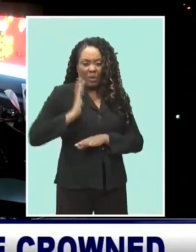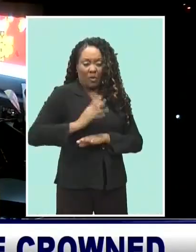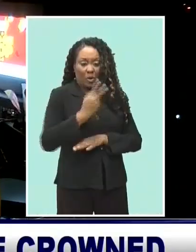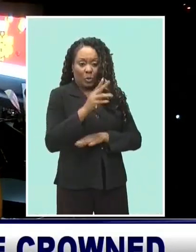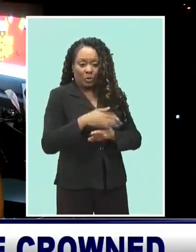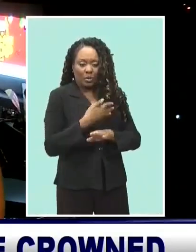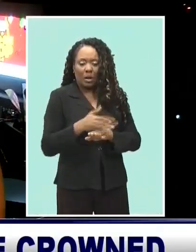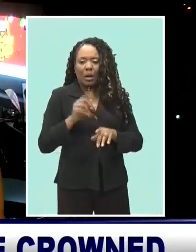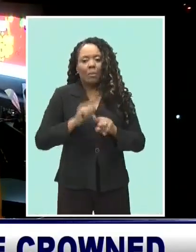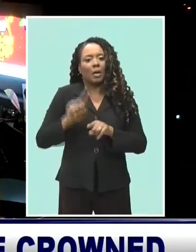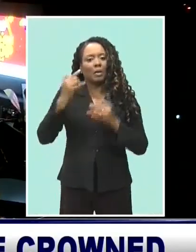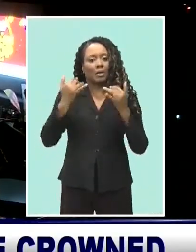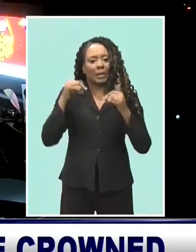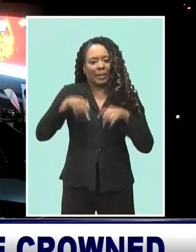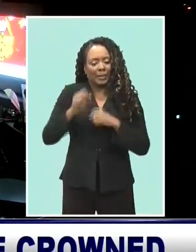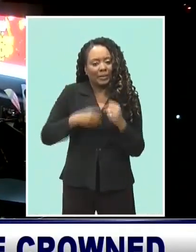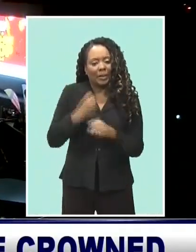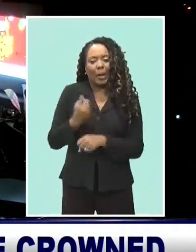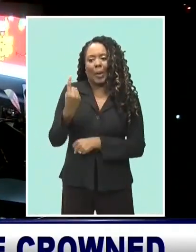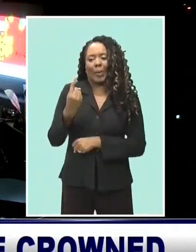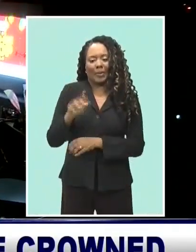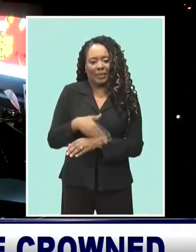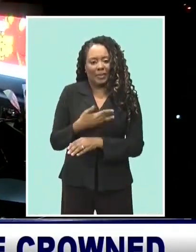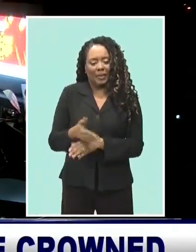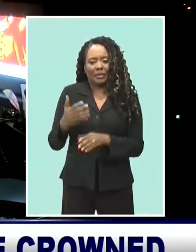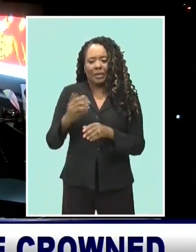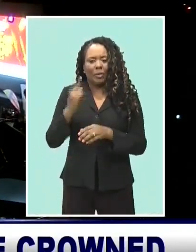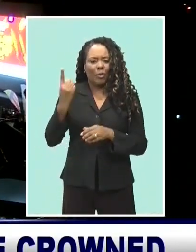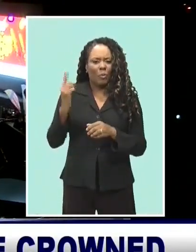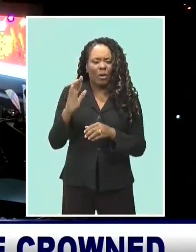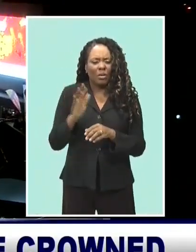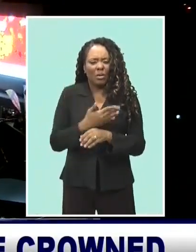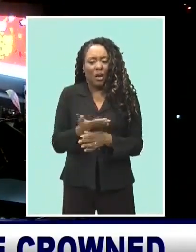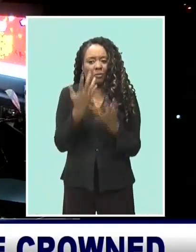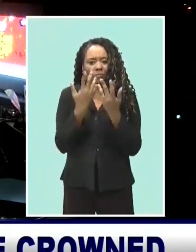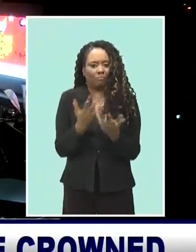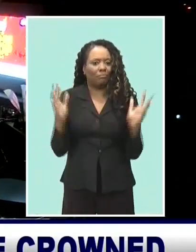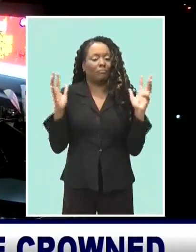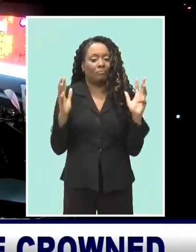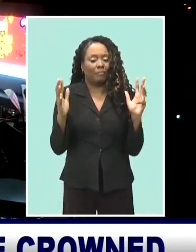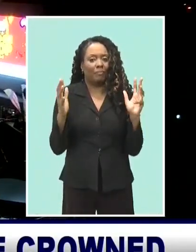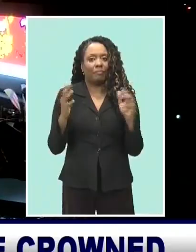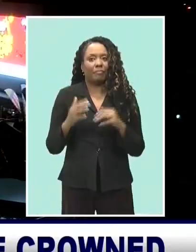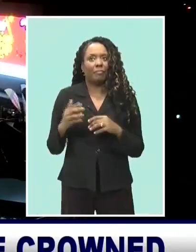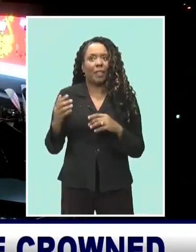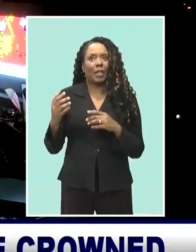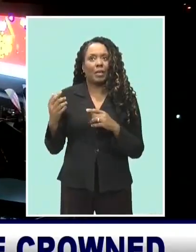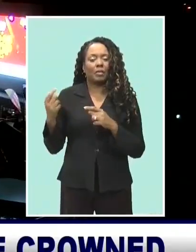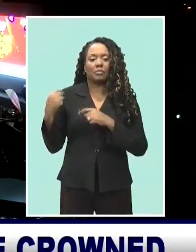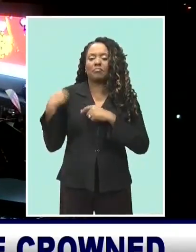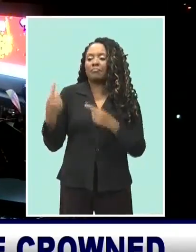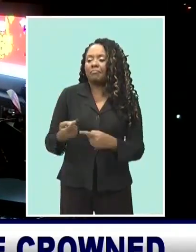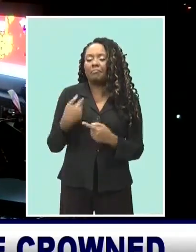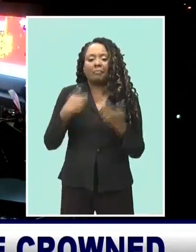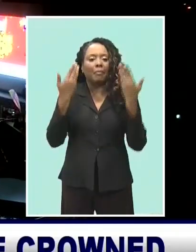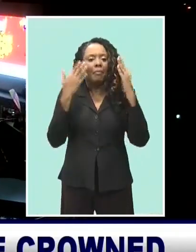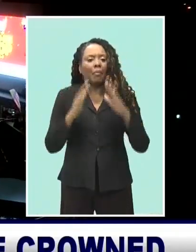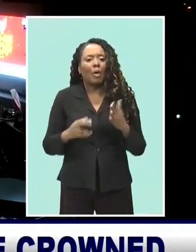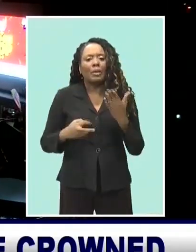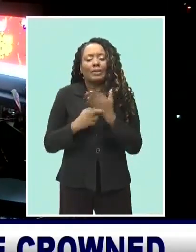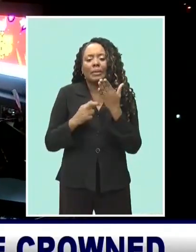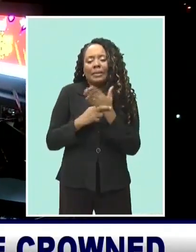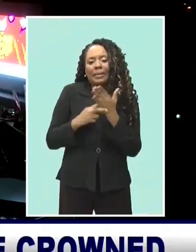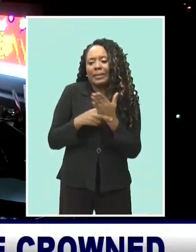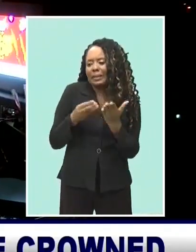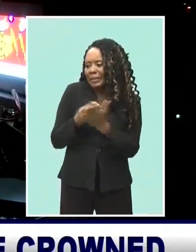judged, the finalists are coming right here to leave it all on the stage. So far, I don't have the ticket sales to hand,